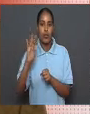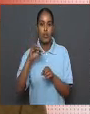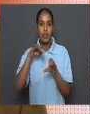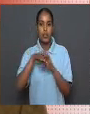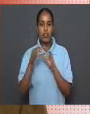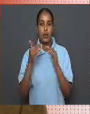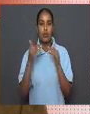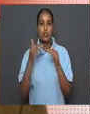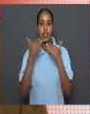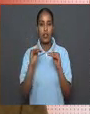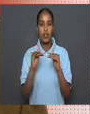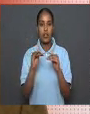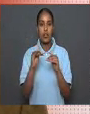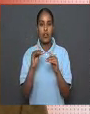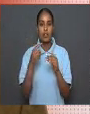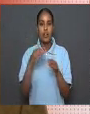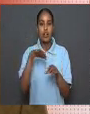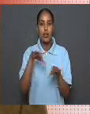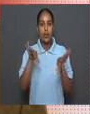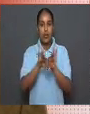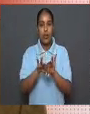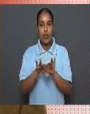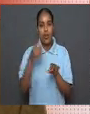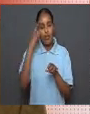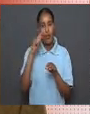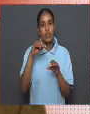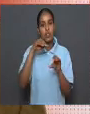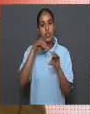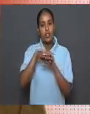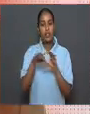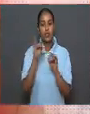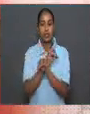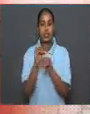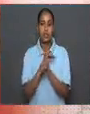the concentrations that are required for industries.